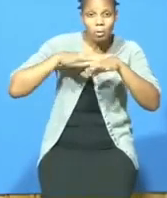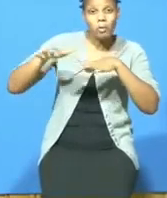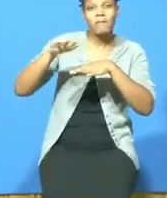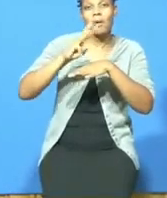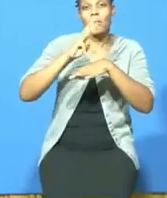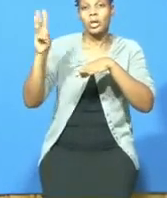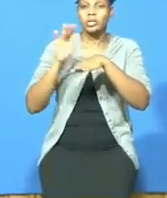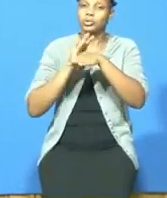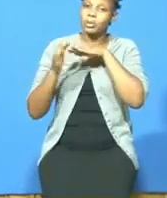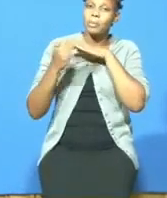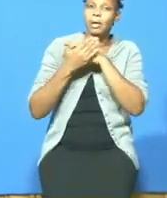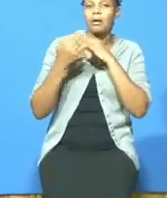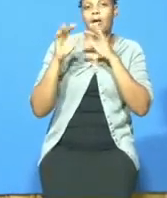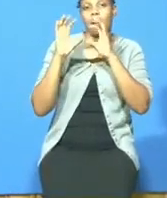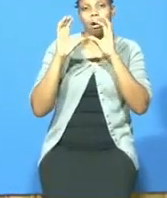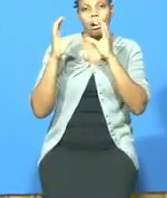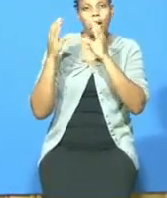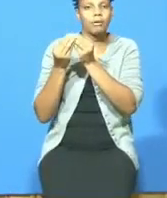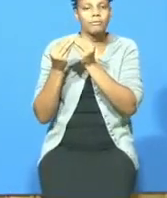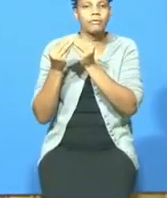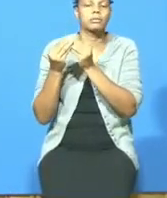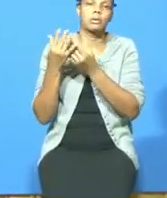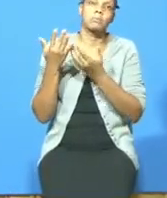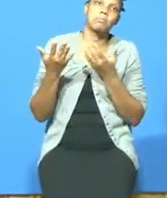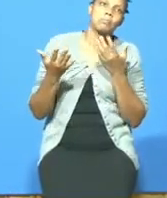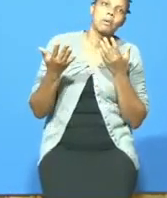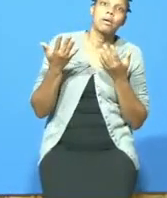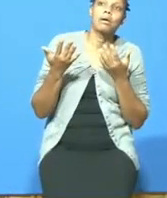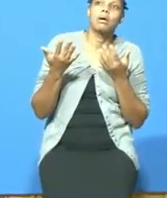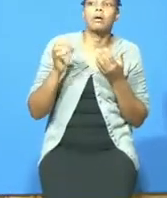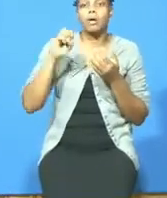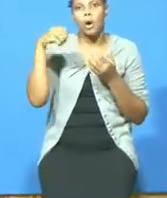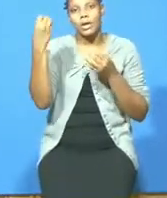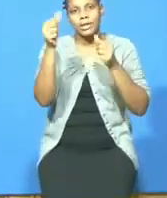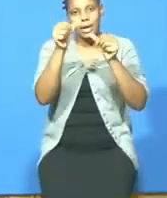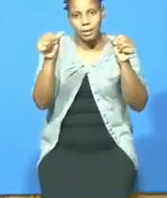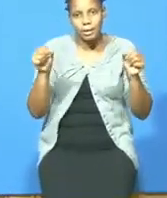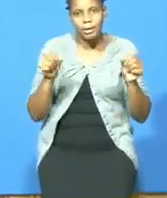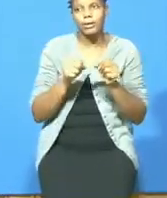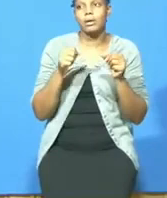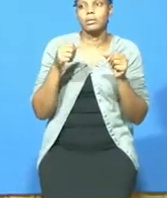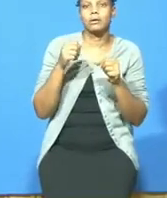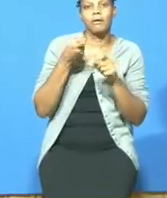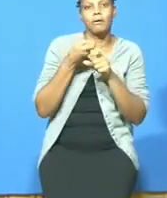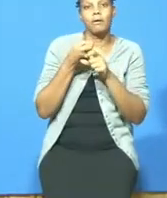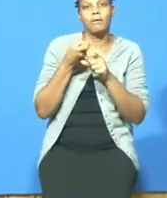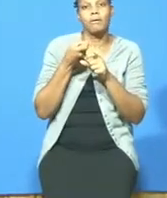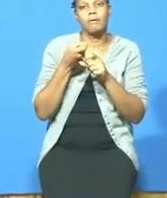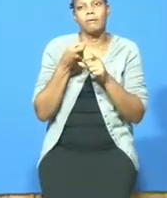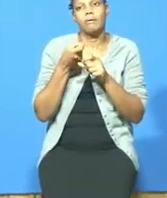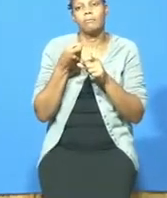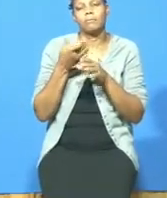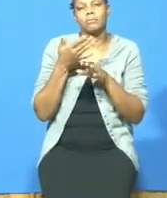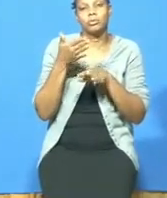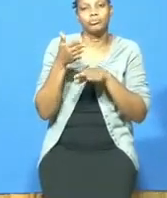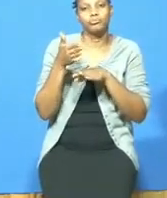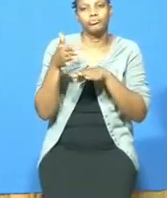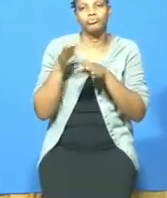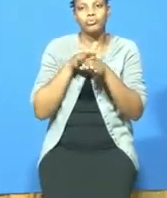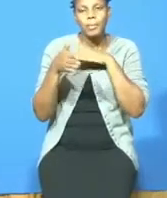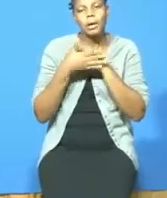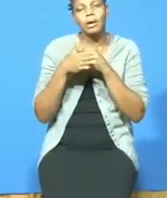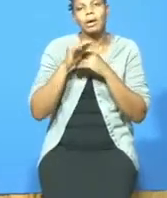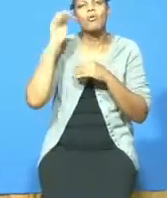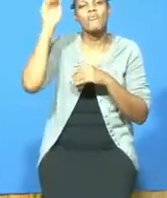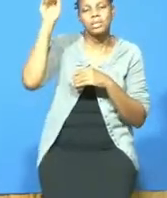Jamaica Conference, and many from other areas of Jamaica and overseas. We